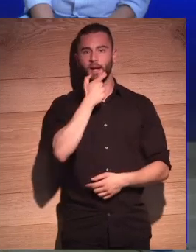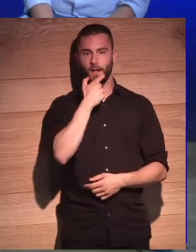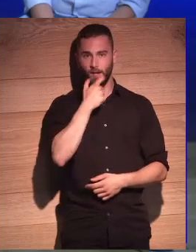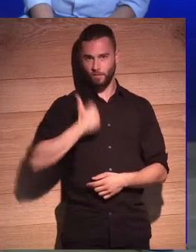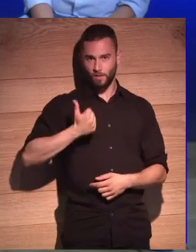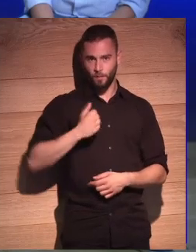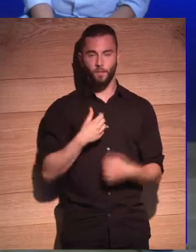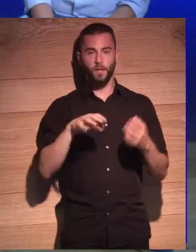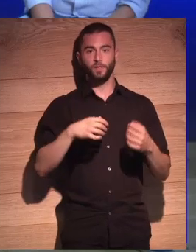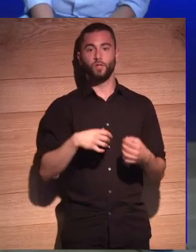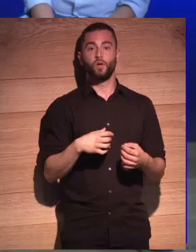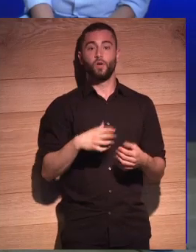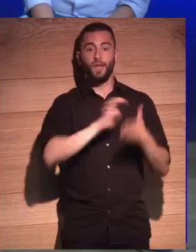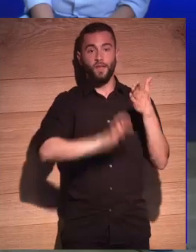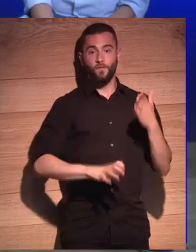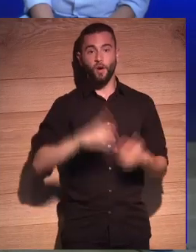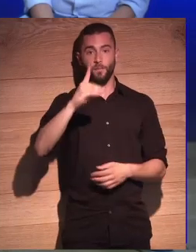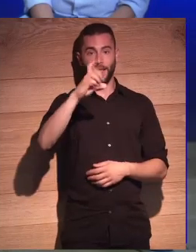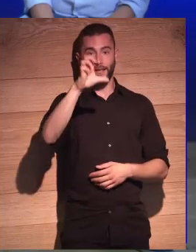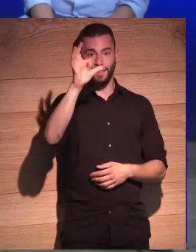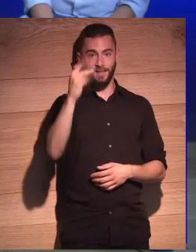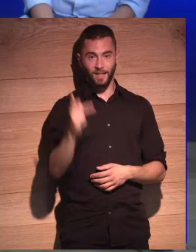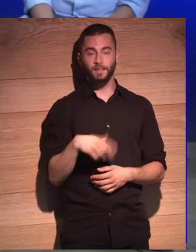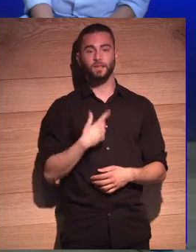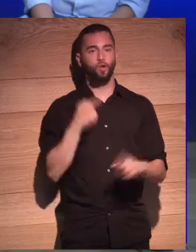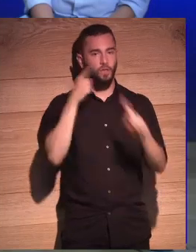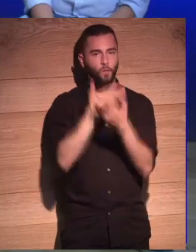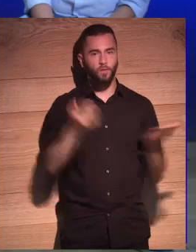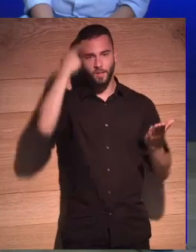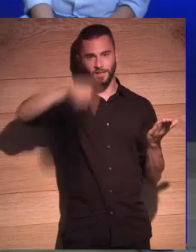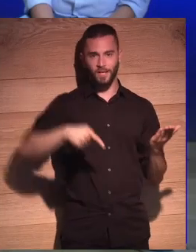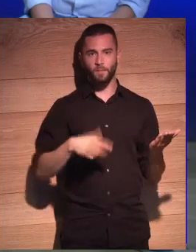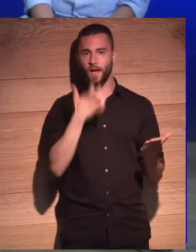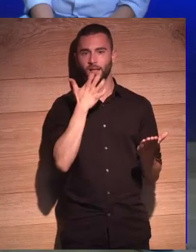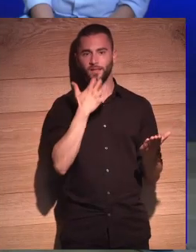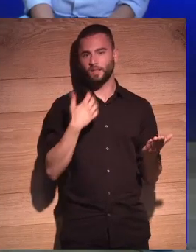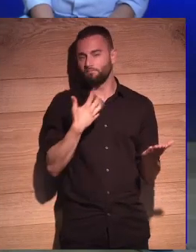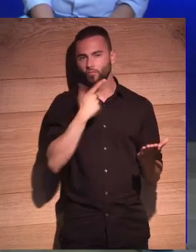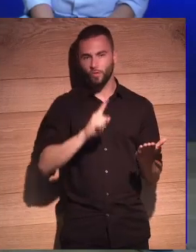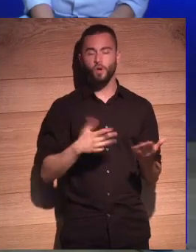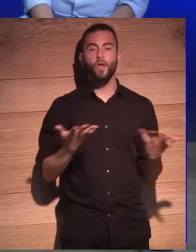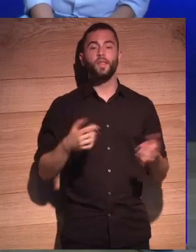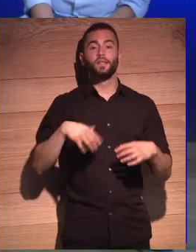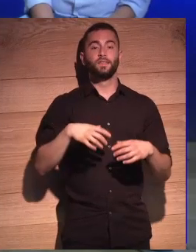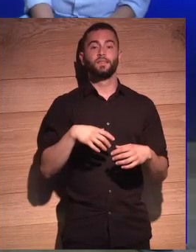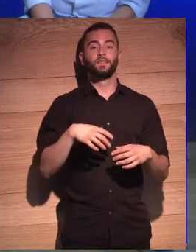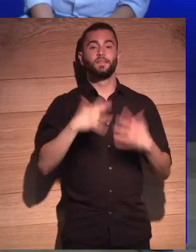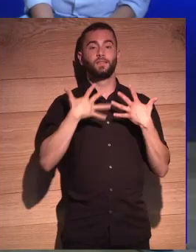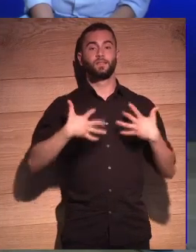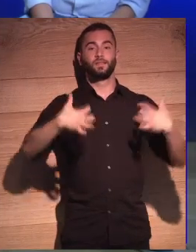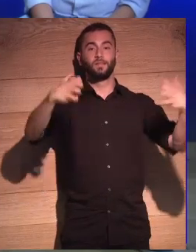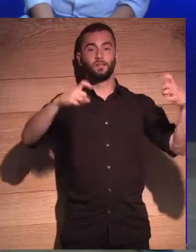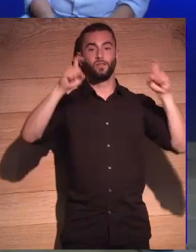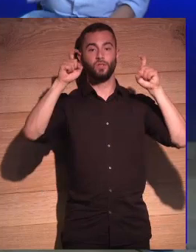needs of the labor market. I will give you a detail about UK. There's a report by DEST, which is